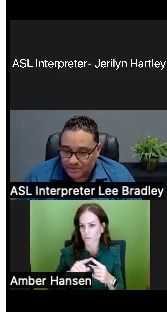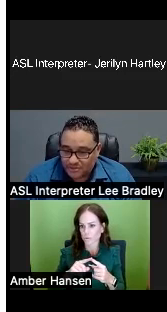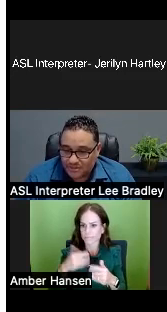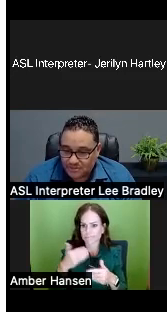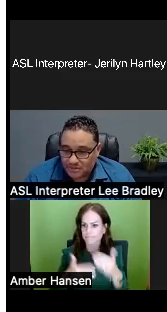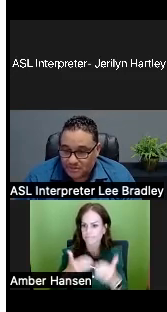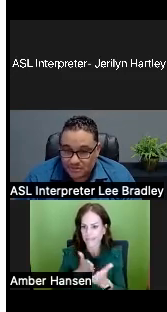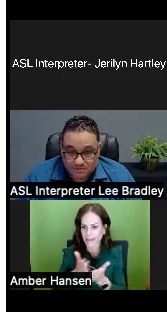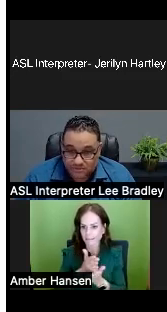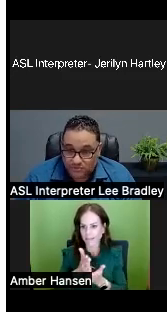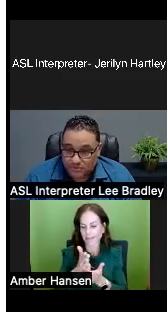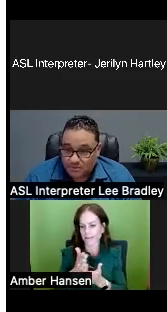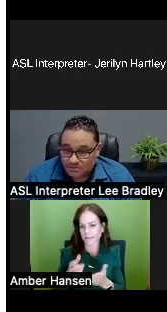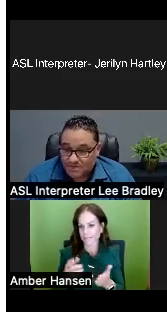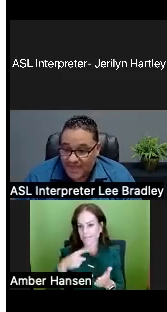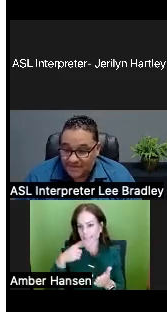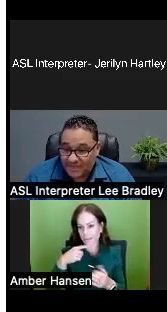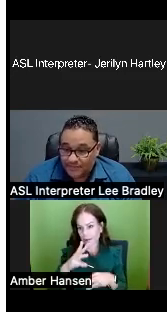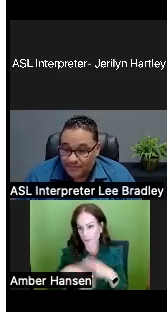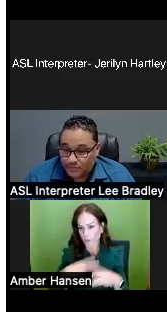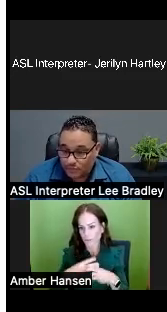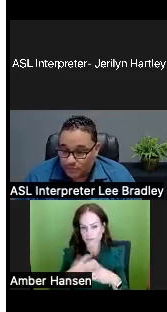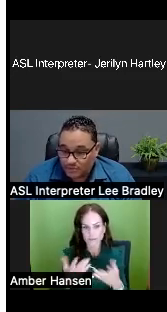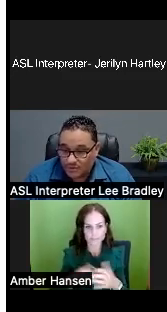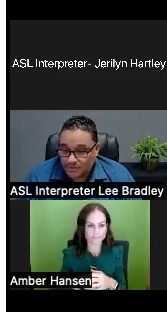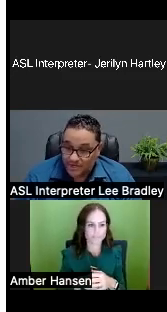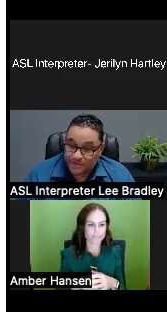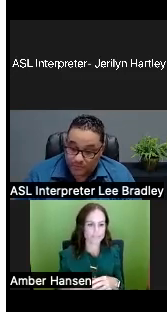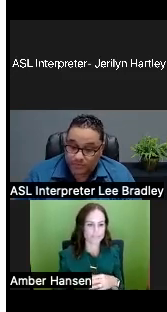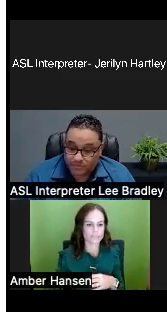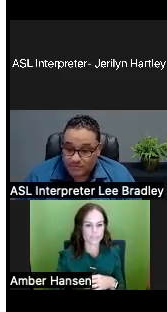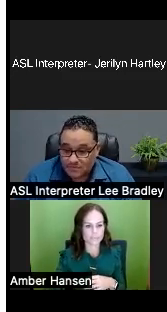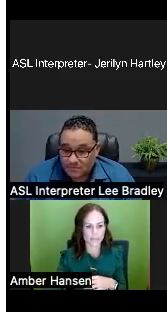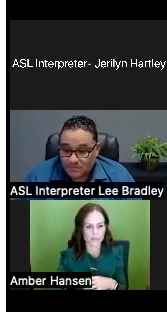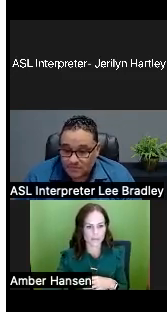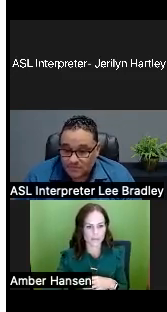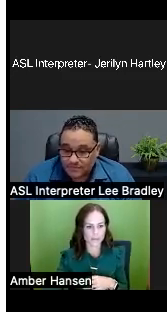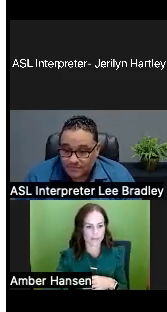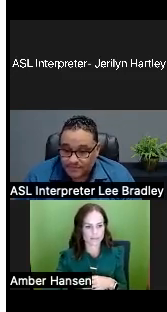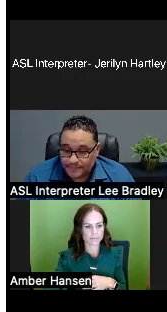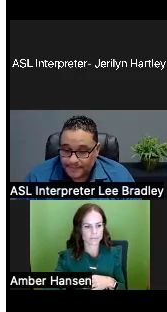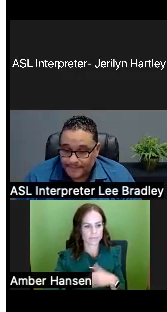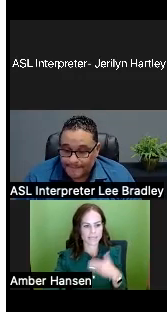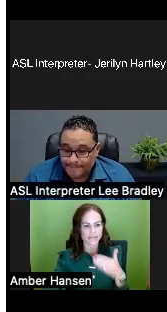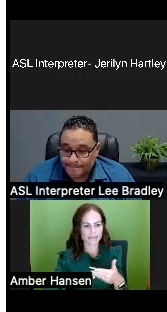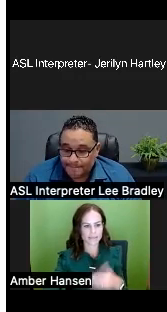natural abilities to navigate their world, the hearing world.